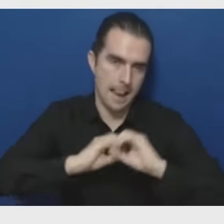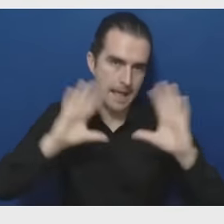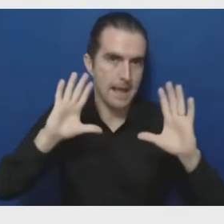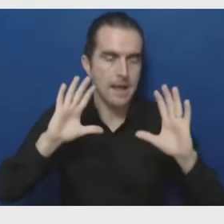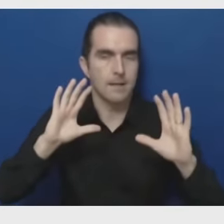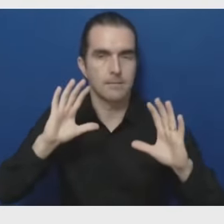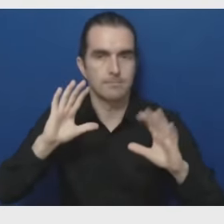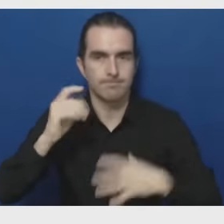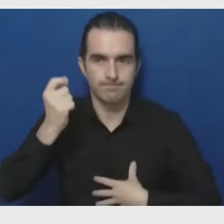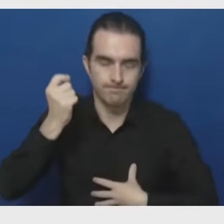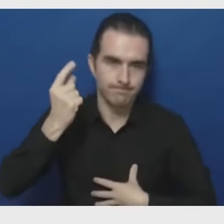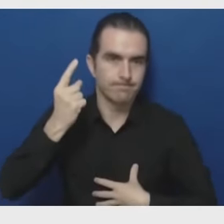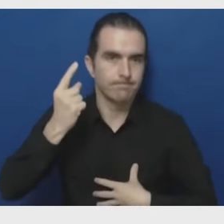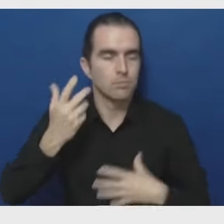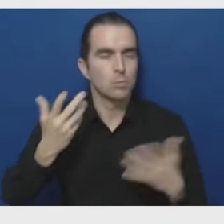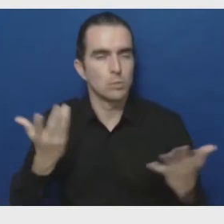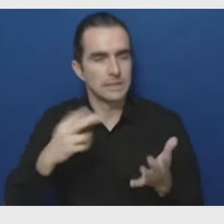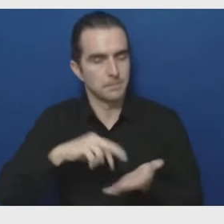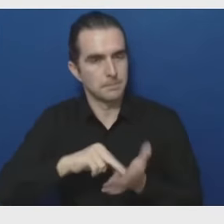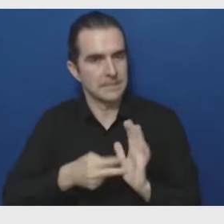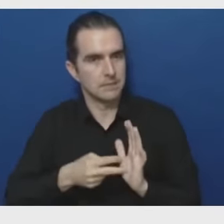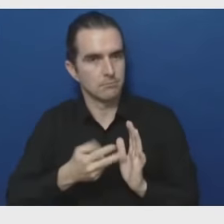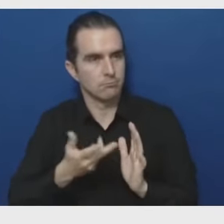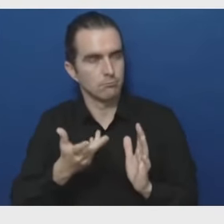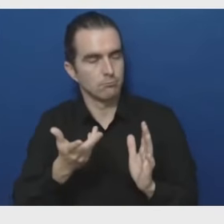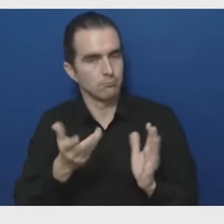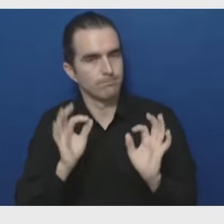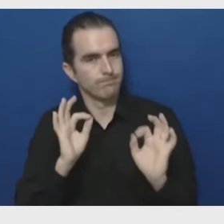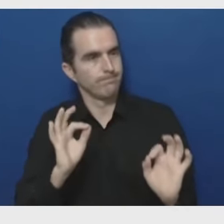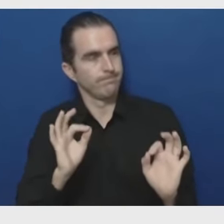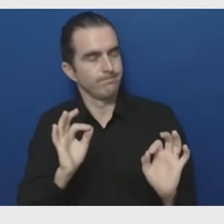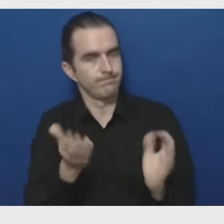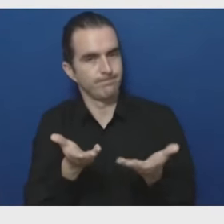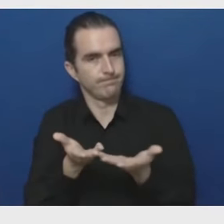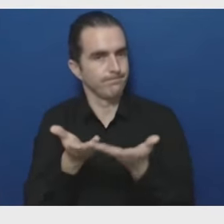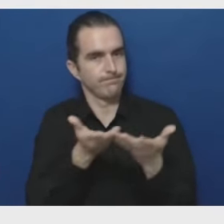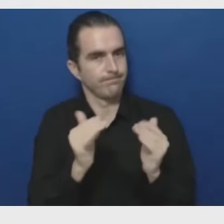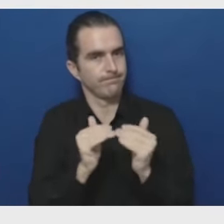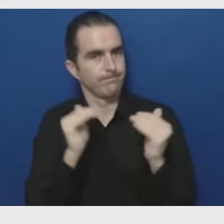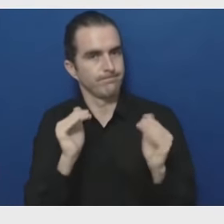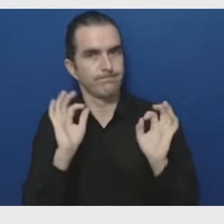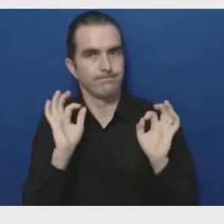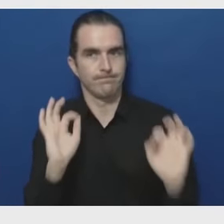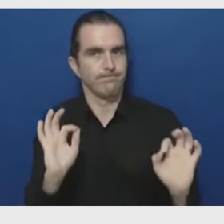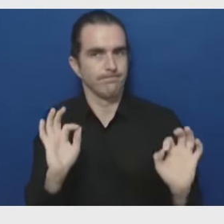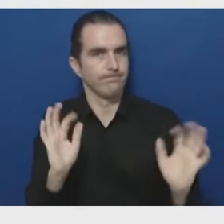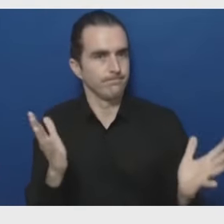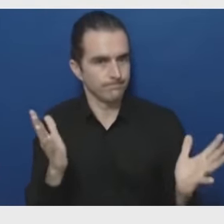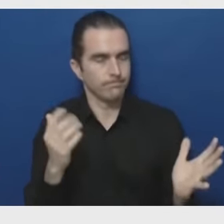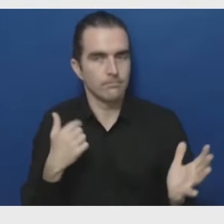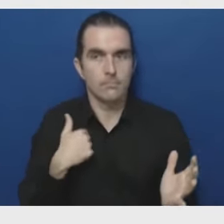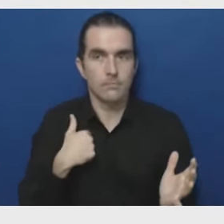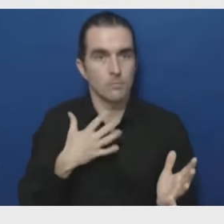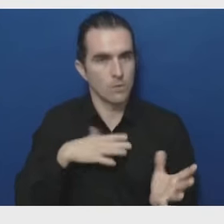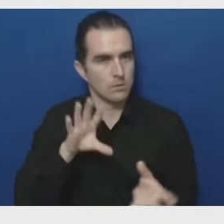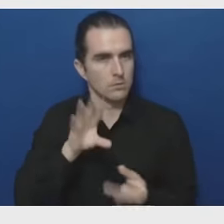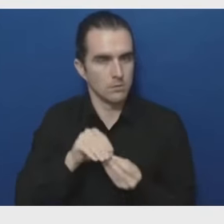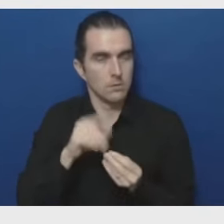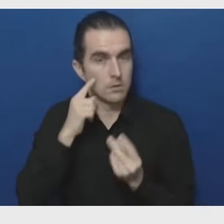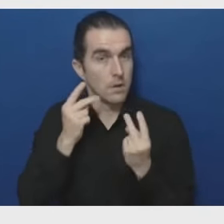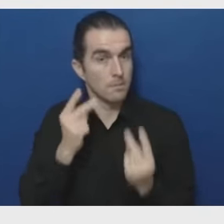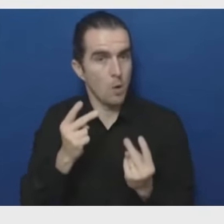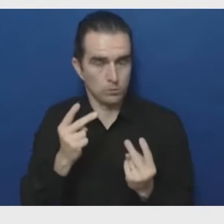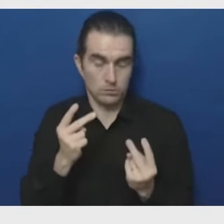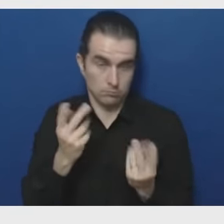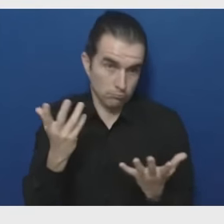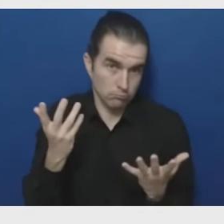have a new thinking where we want to have young people and young people modeling financial facilities